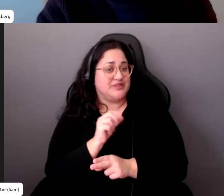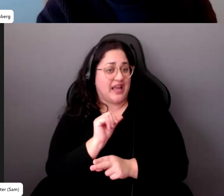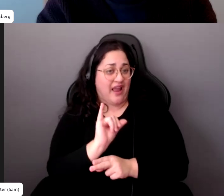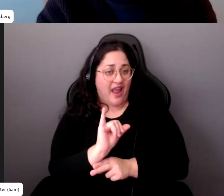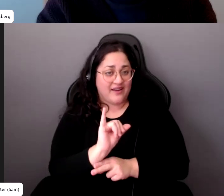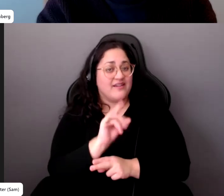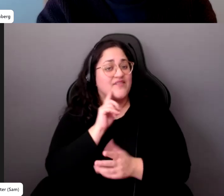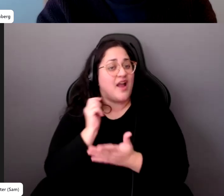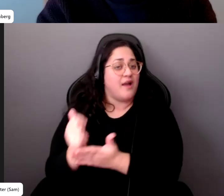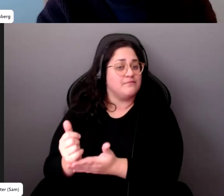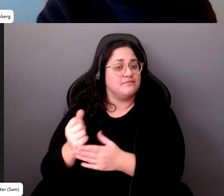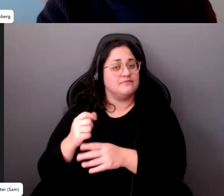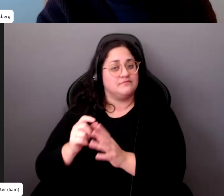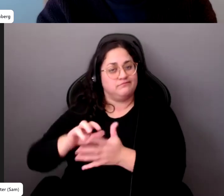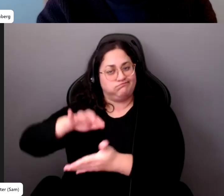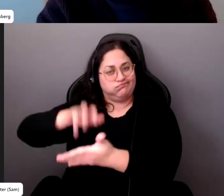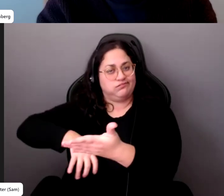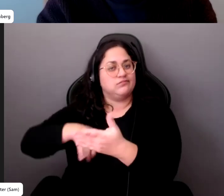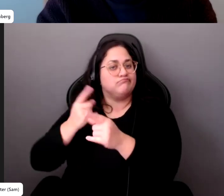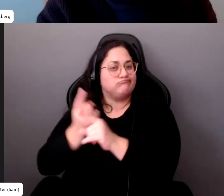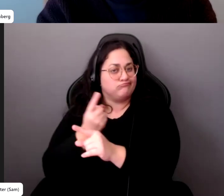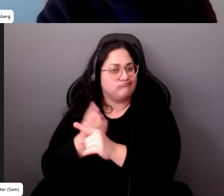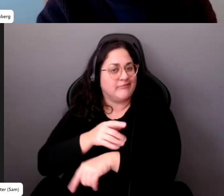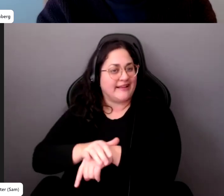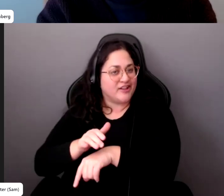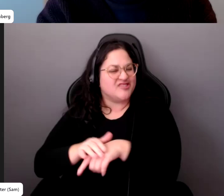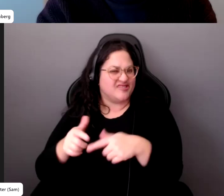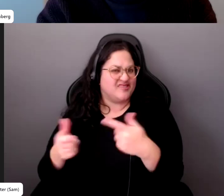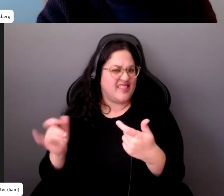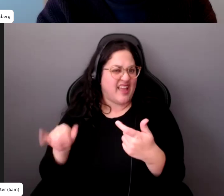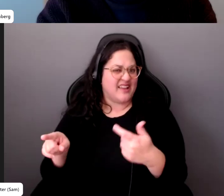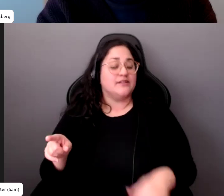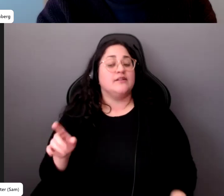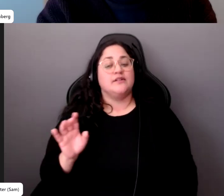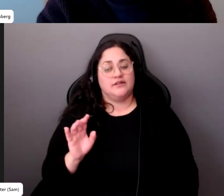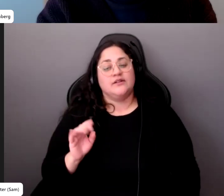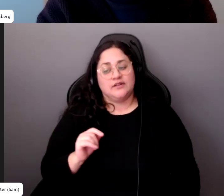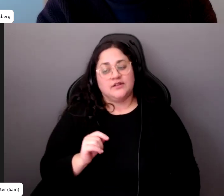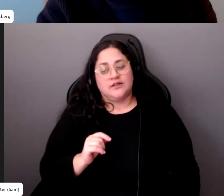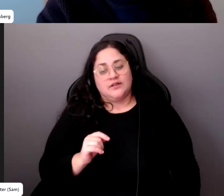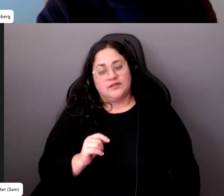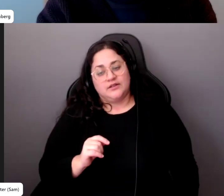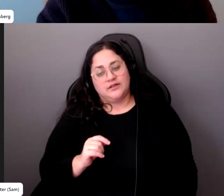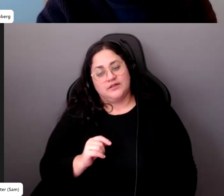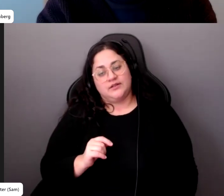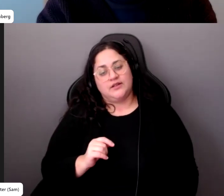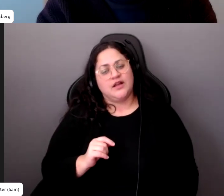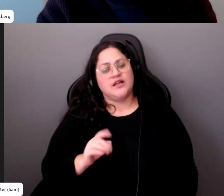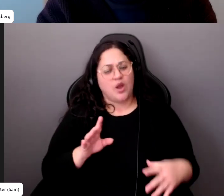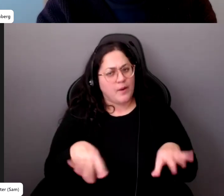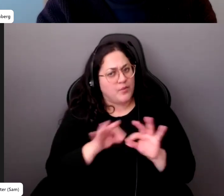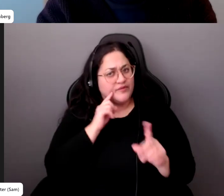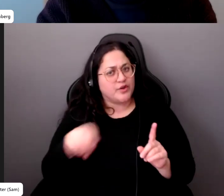Most times, if you're getting these kinds of messages, I have a kind of like there's a few things that you should keep in